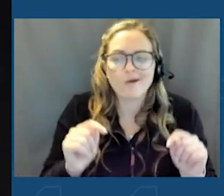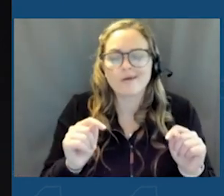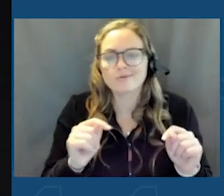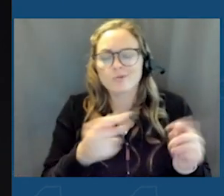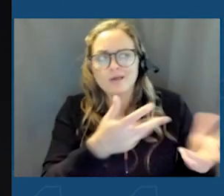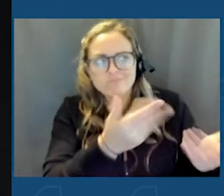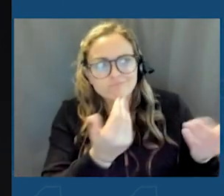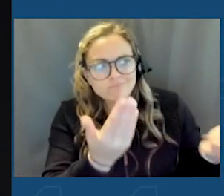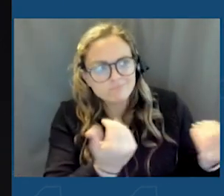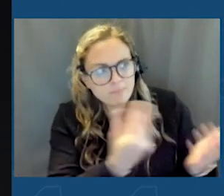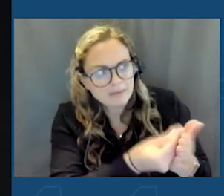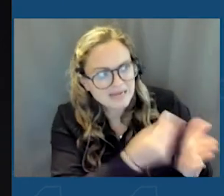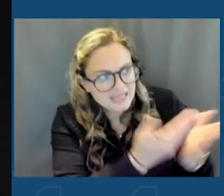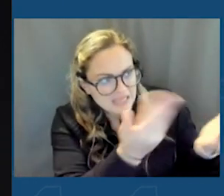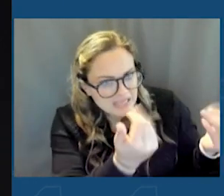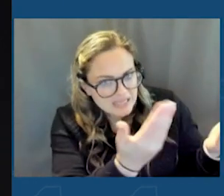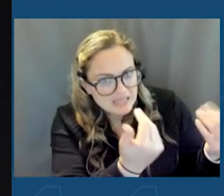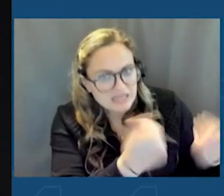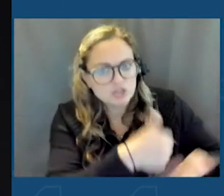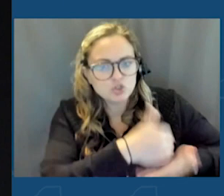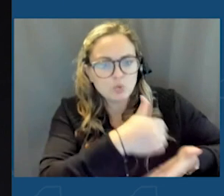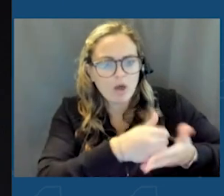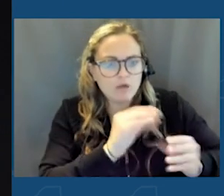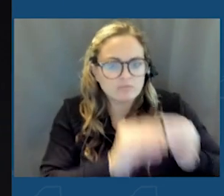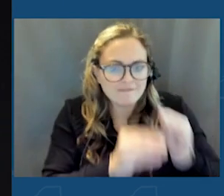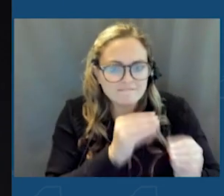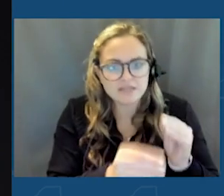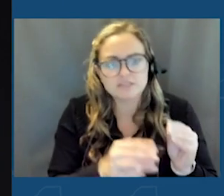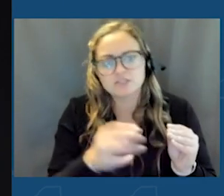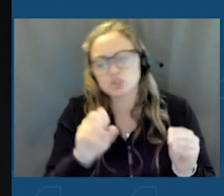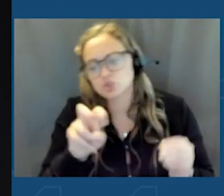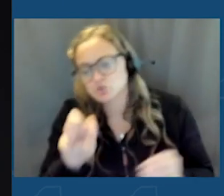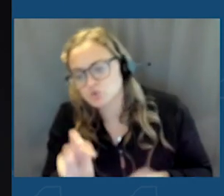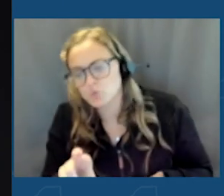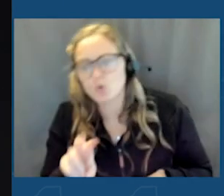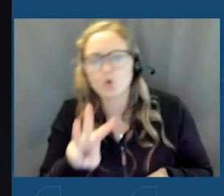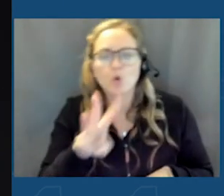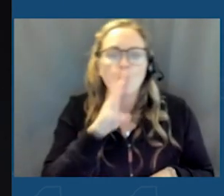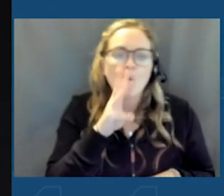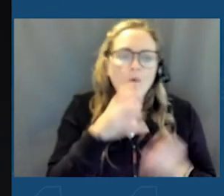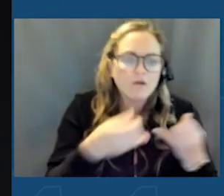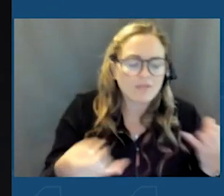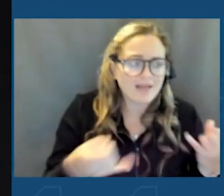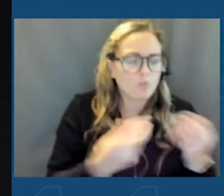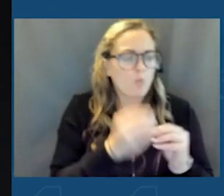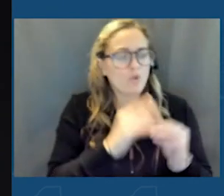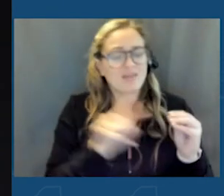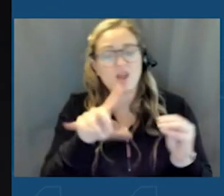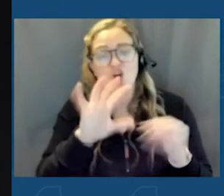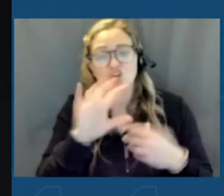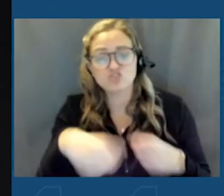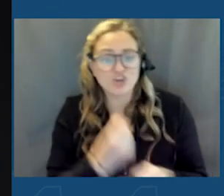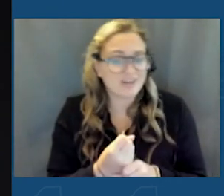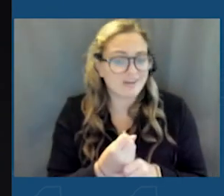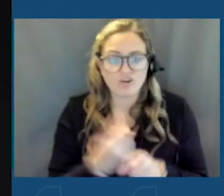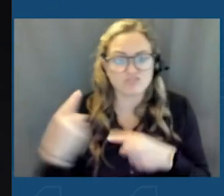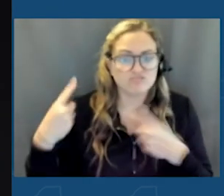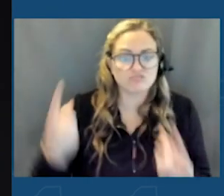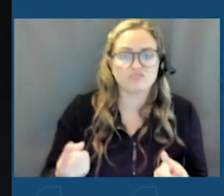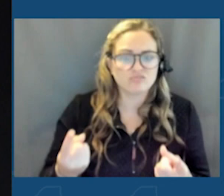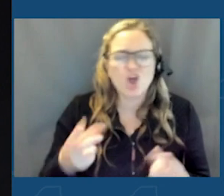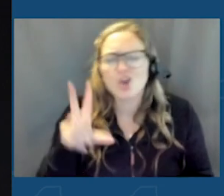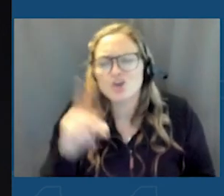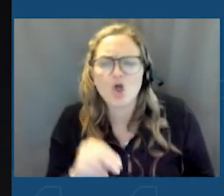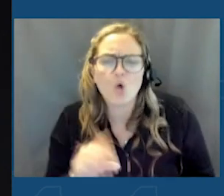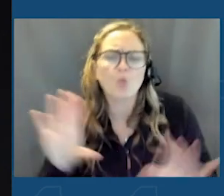able to rehabilitate our sewer and water lines that were well over 100 years old. And the answer was almost universally no, do it yourselves.